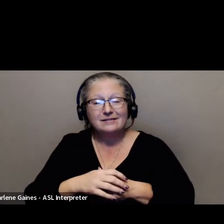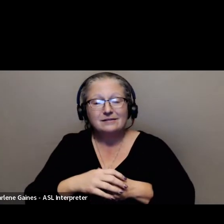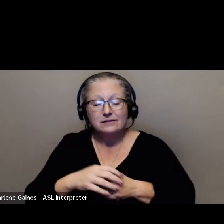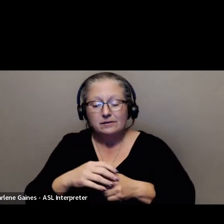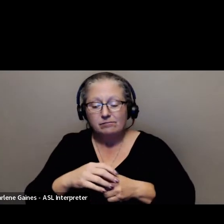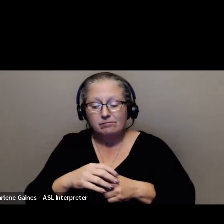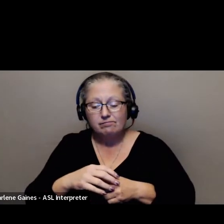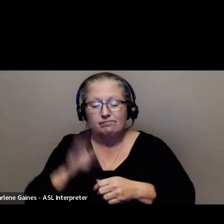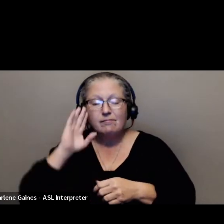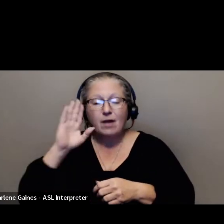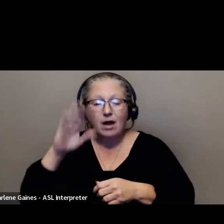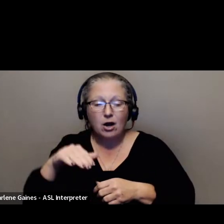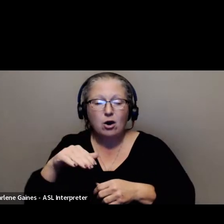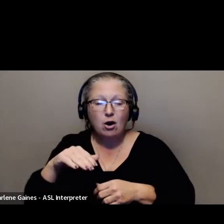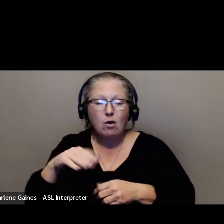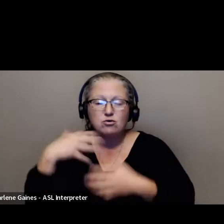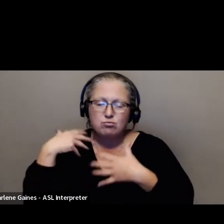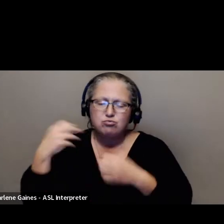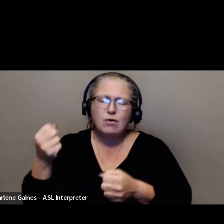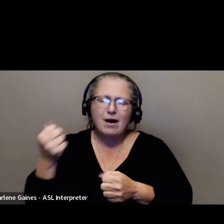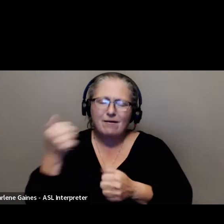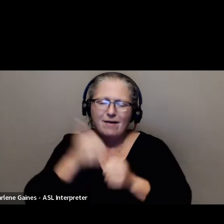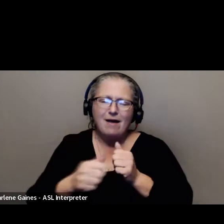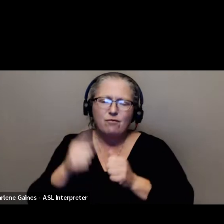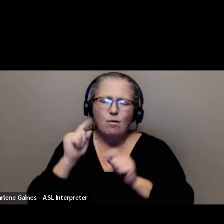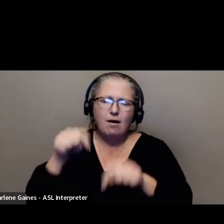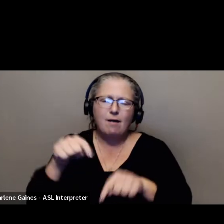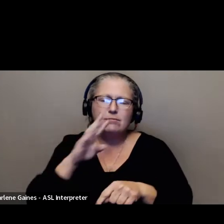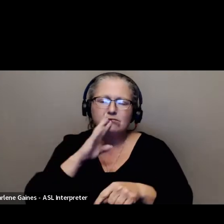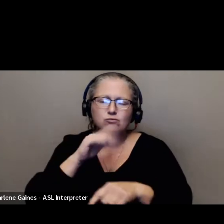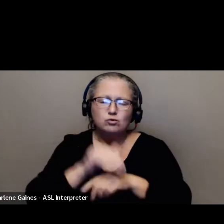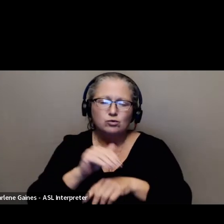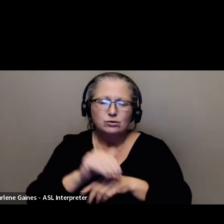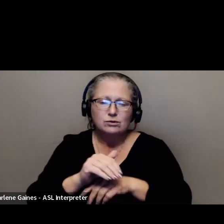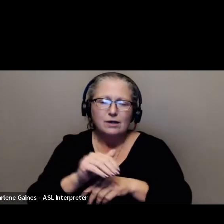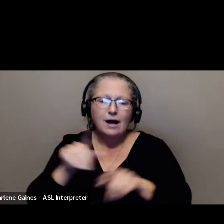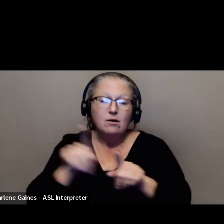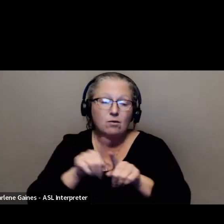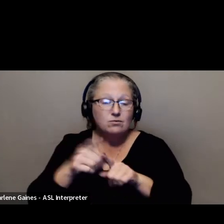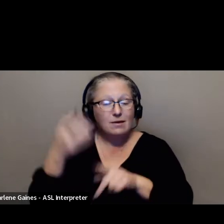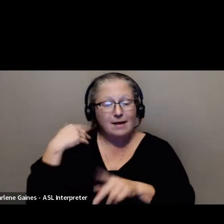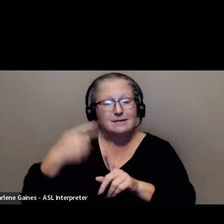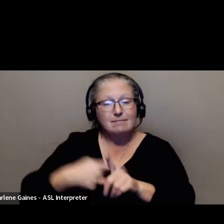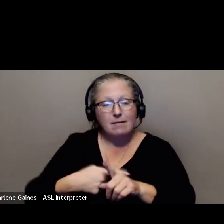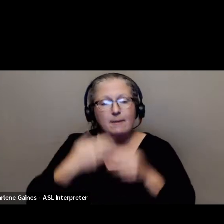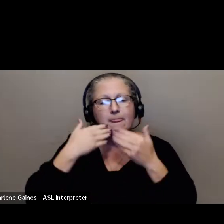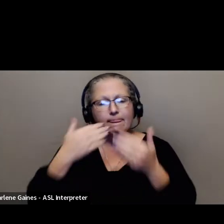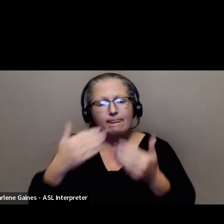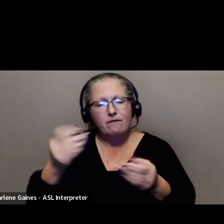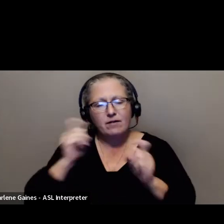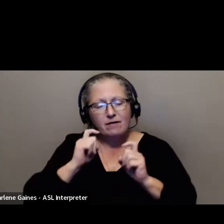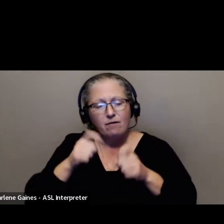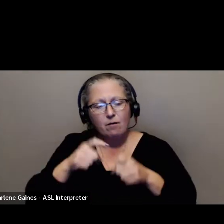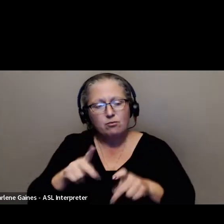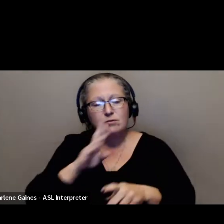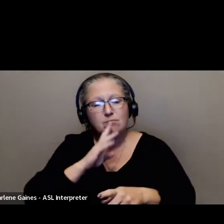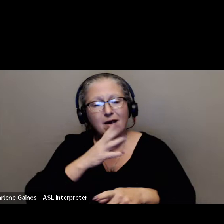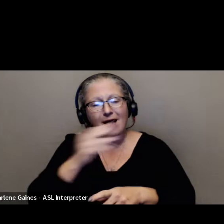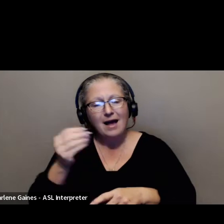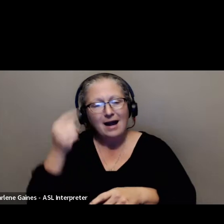was very brave of everyone to come speak tonight as well as last month. So I want to thank you for this opportunity to speak. And I